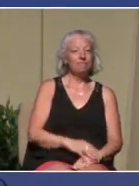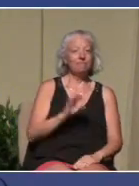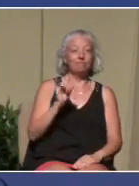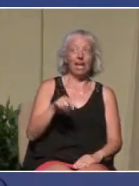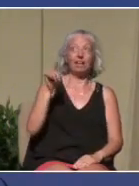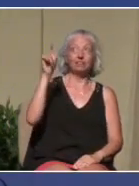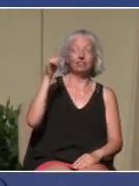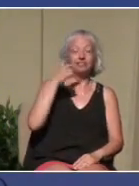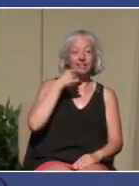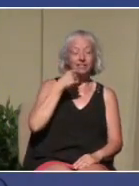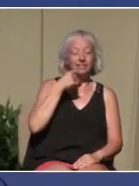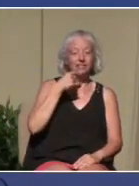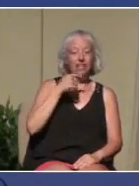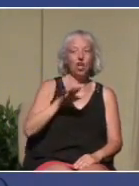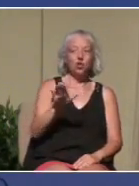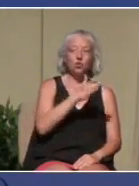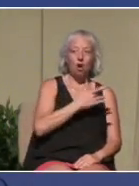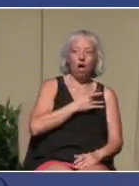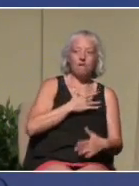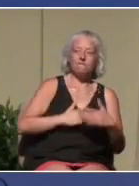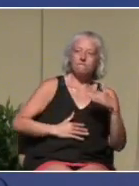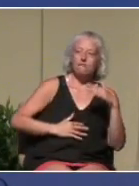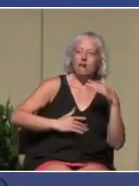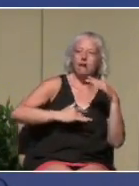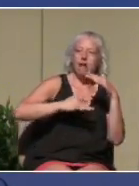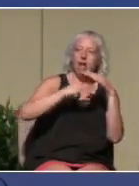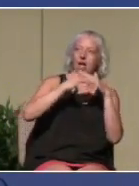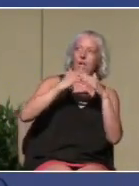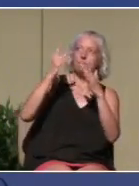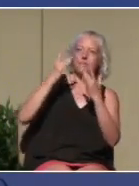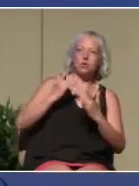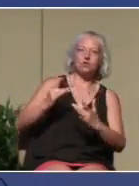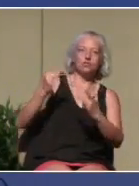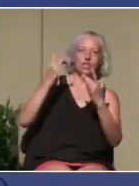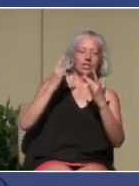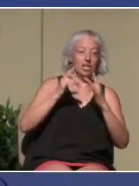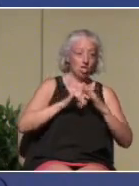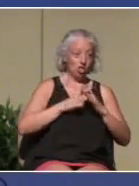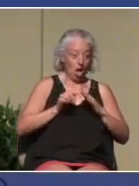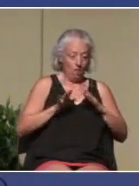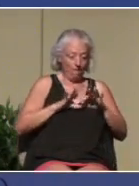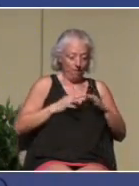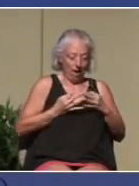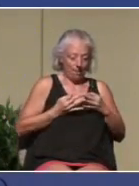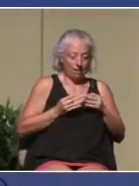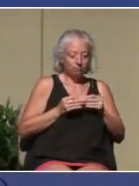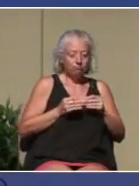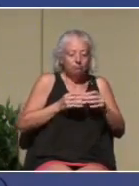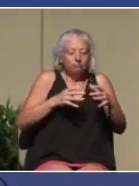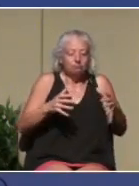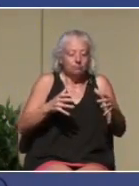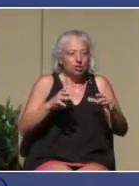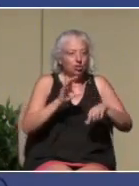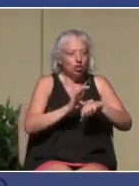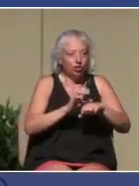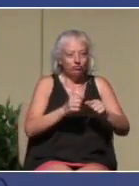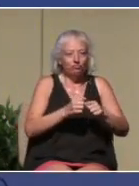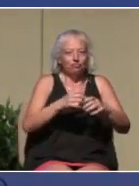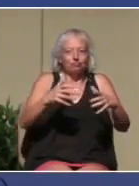let your heart be filled with my mercy. Start with your family, extend it to your church, the people you're going to bump into in this